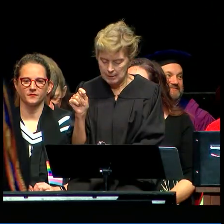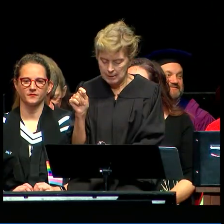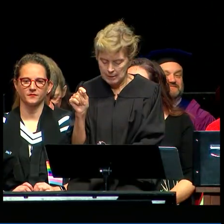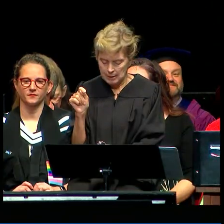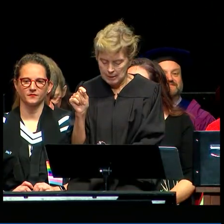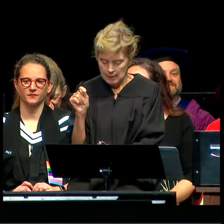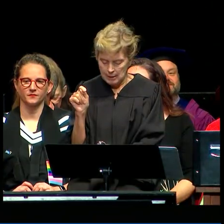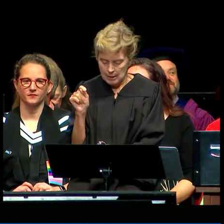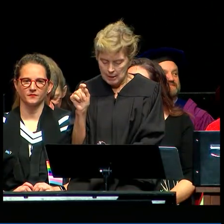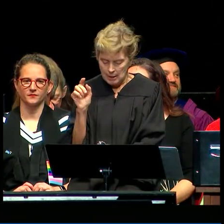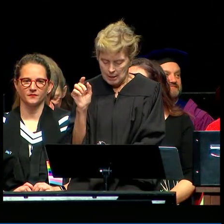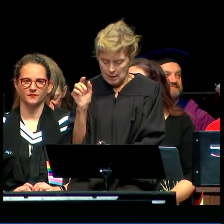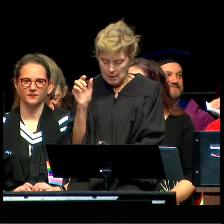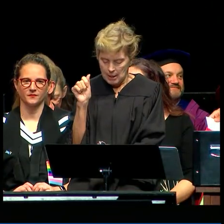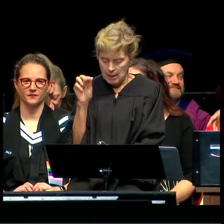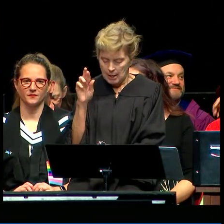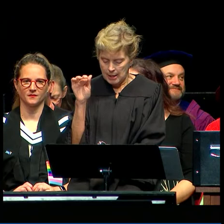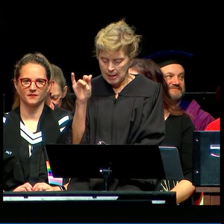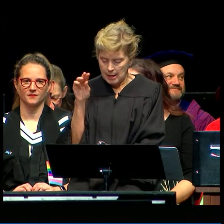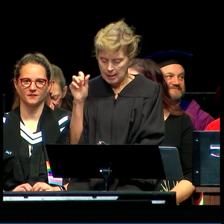Aryaman Kartha.